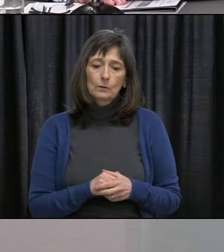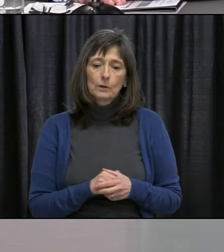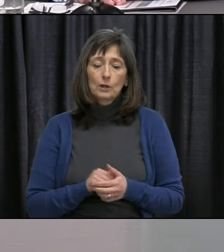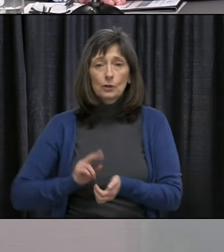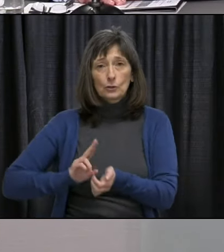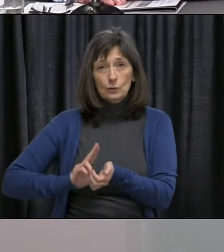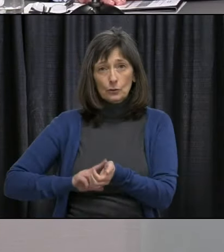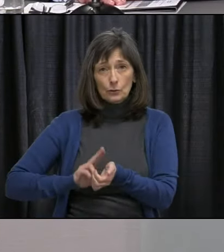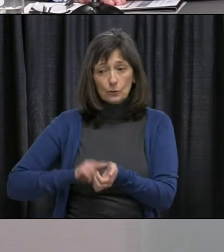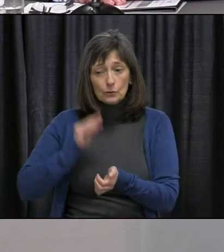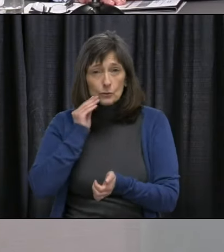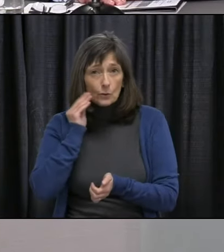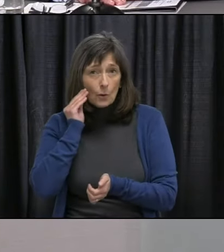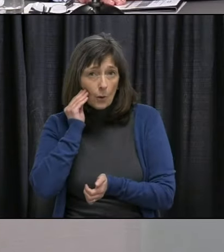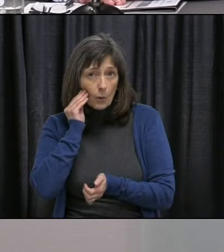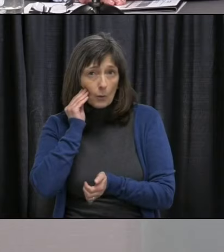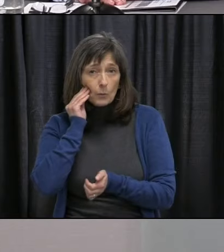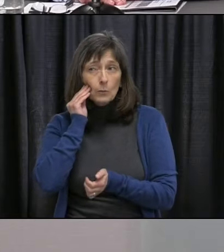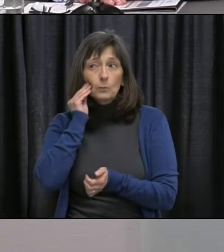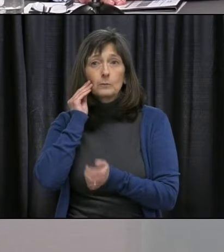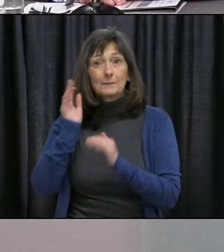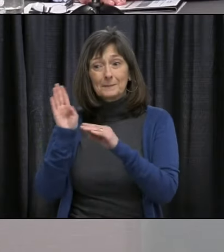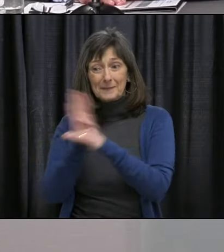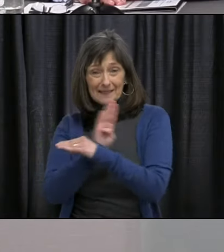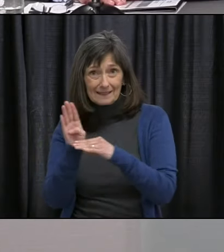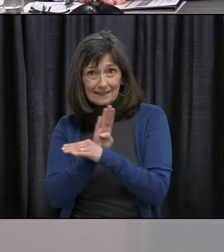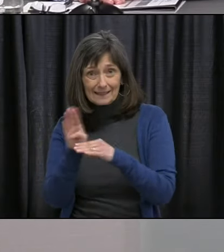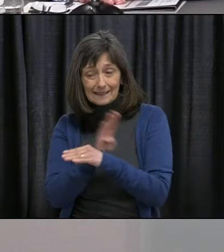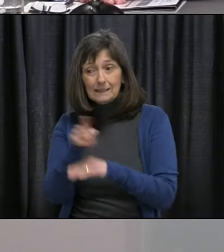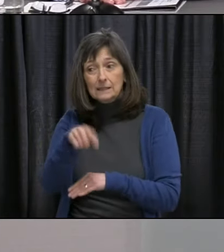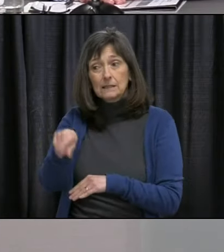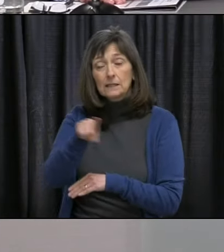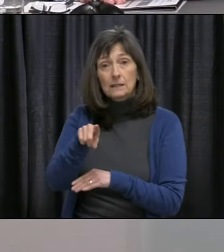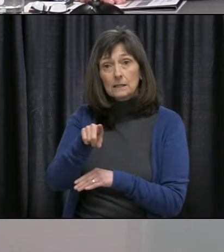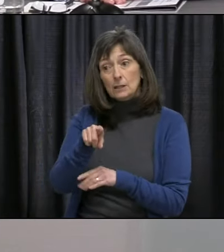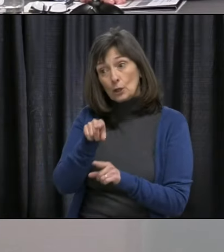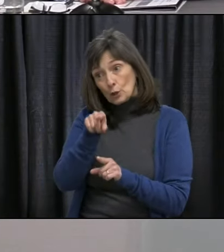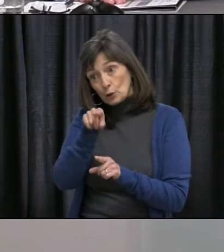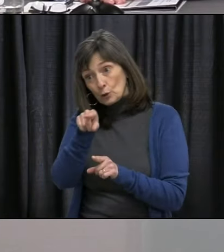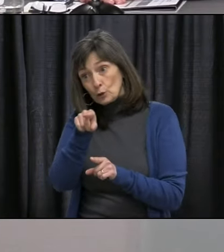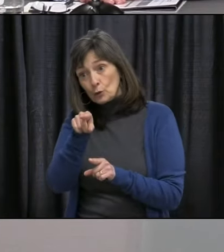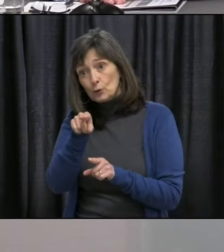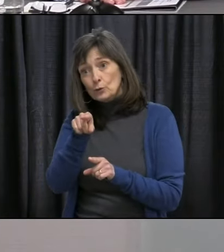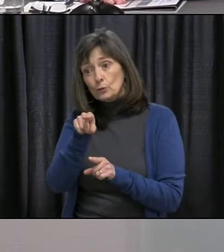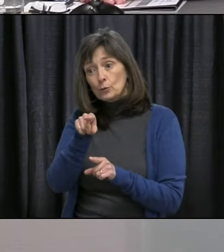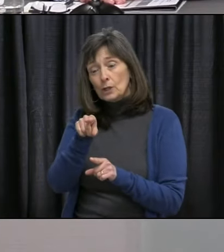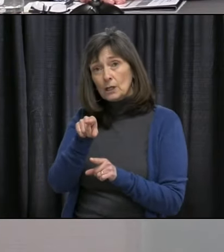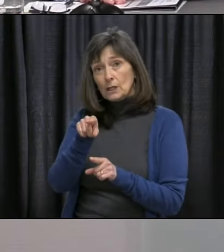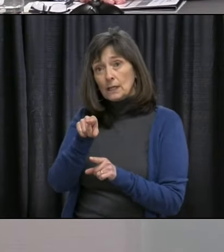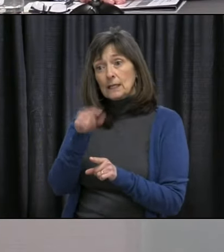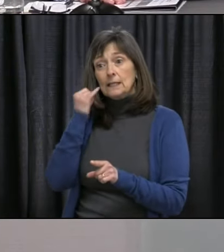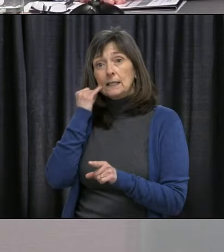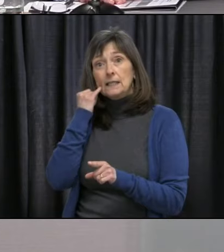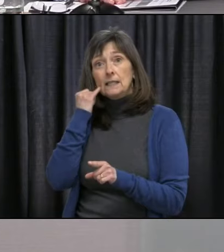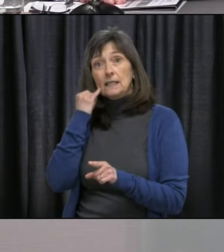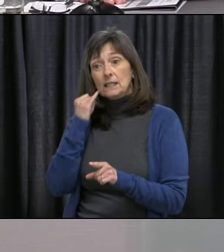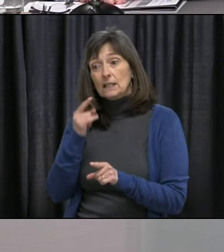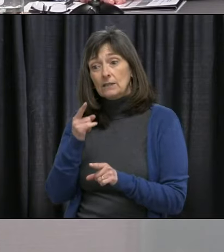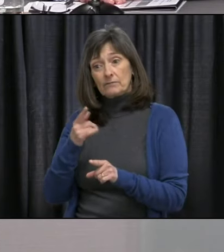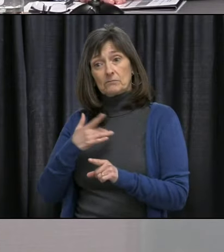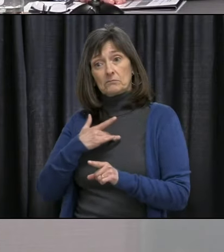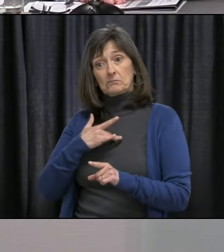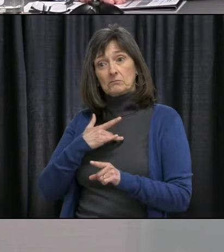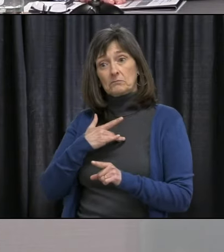long-term care operators, do officials encourage them to let families see their loved ones in person in some way,